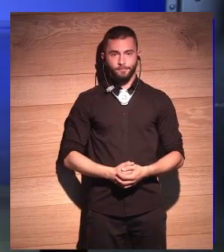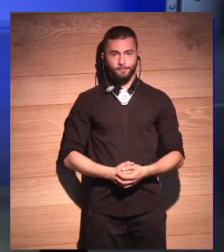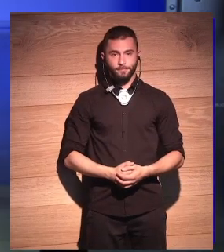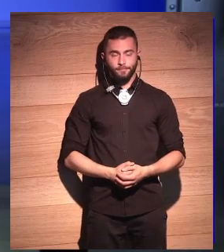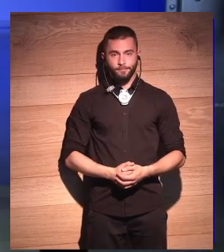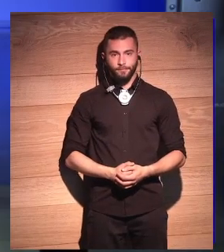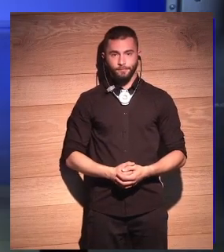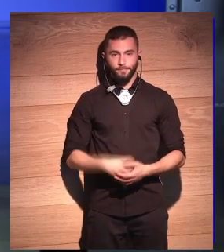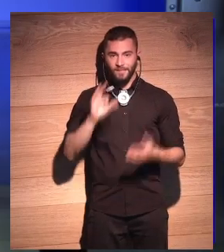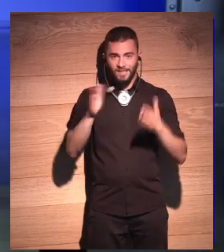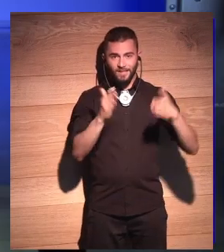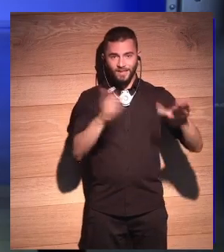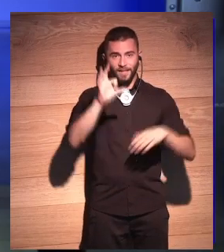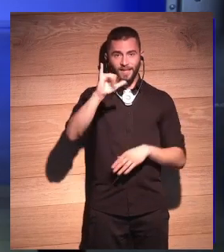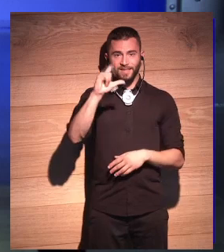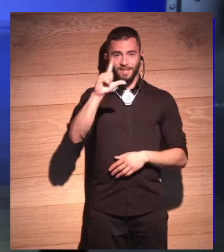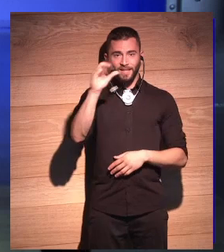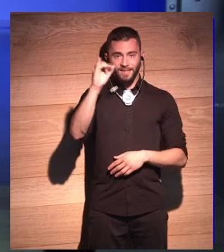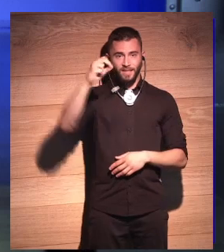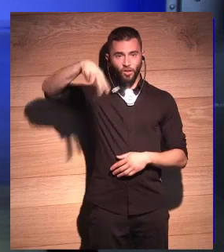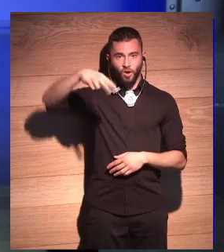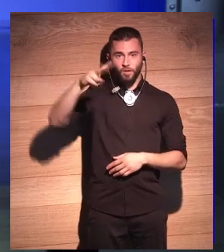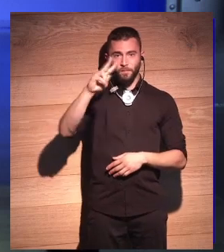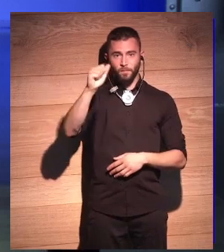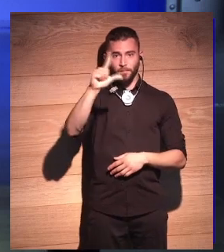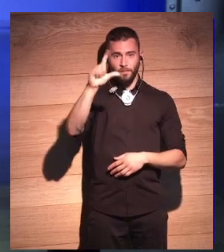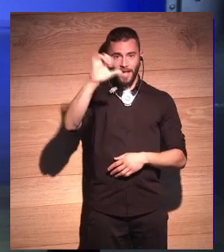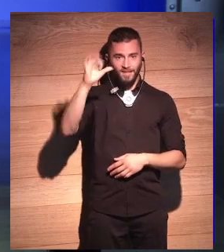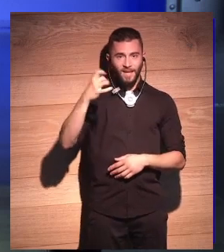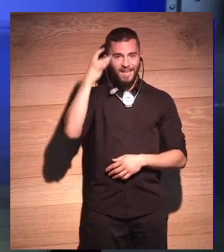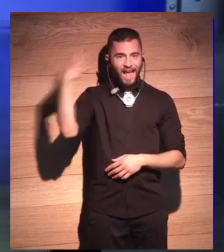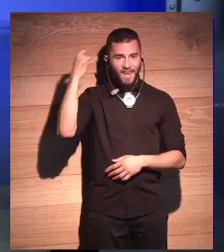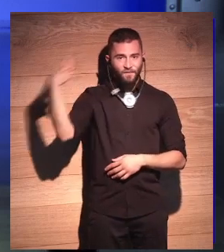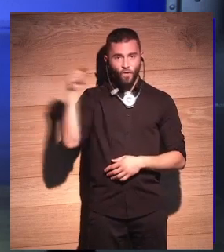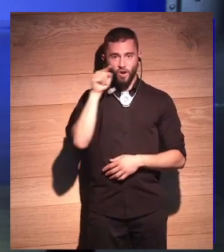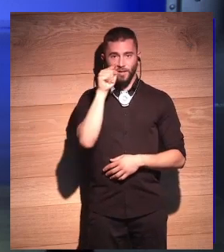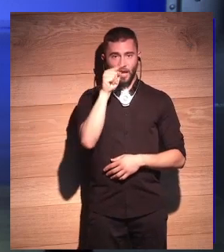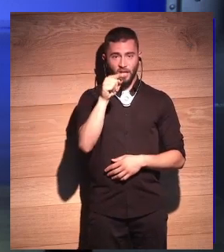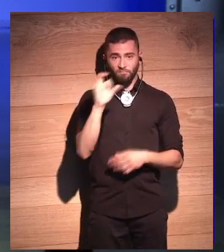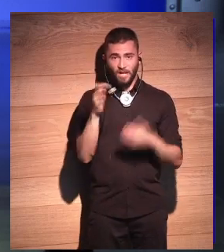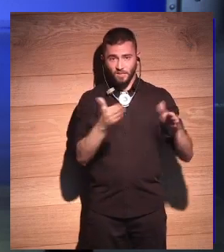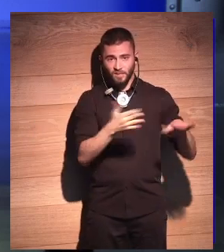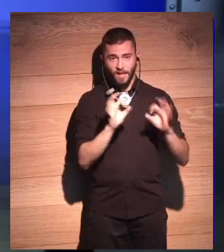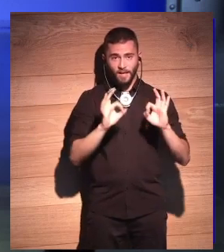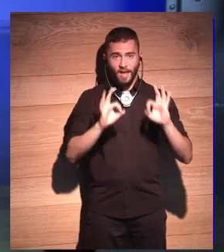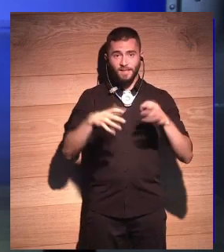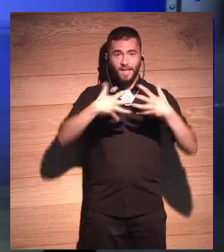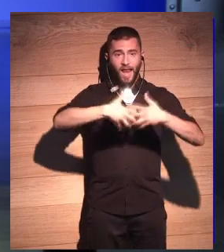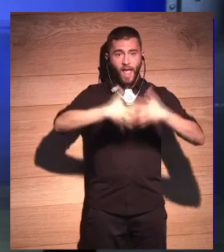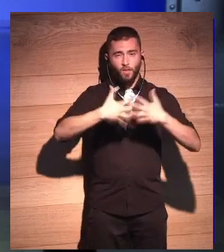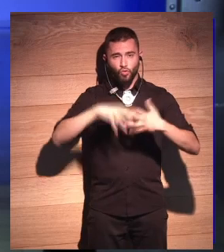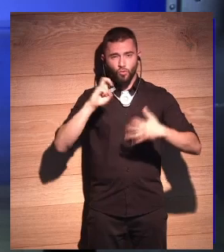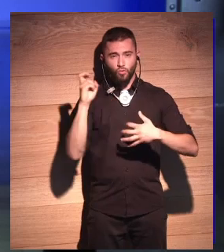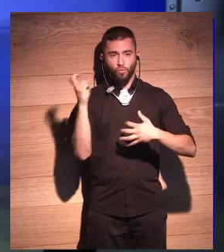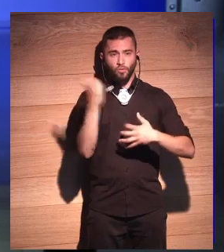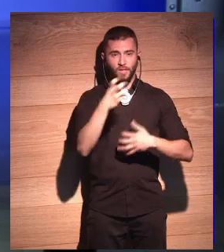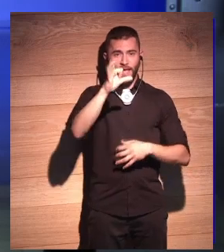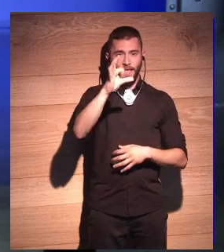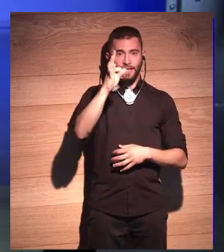show about Silicon Valley in California and the tech startup industry and the ridiculous things that go on